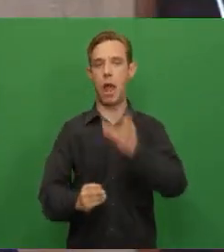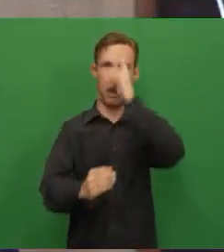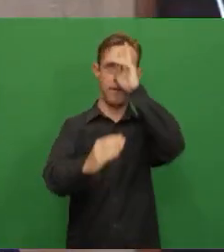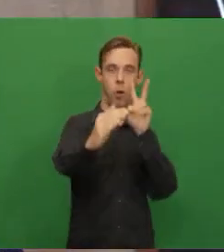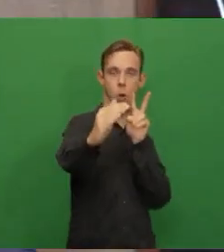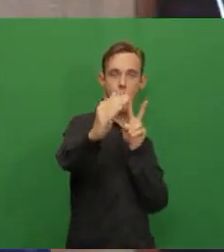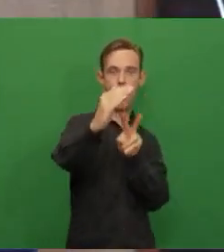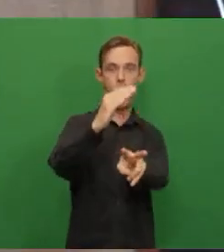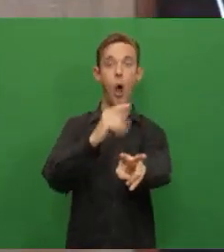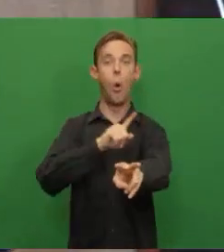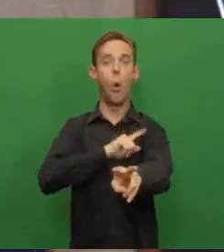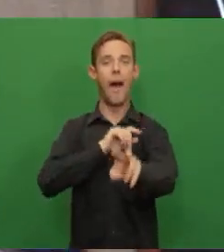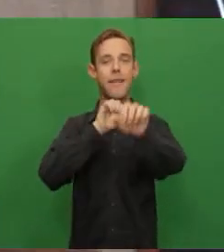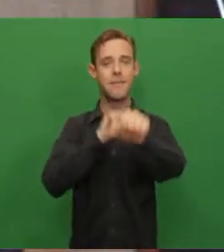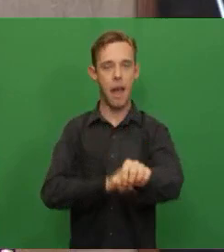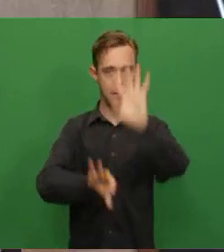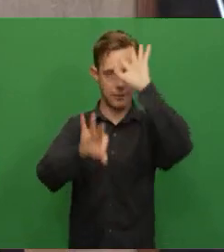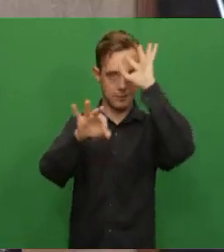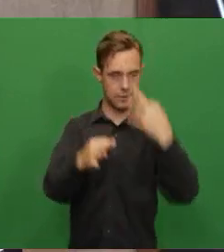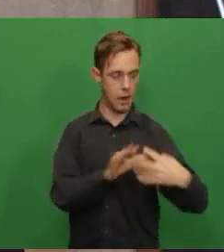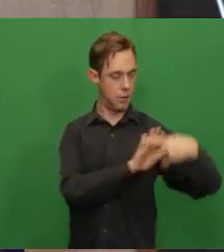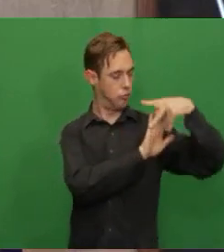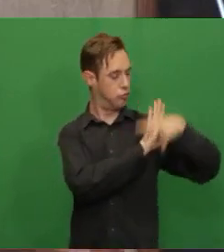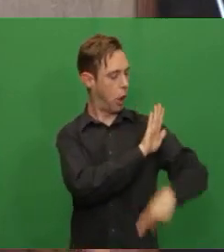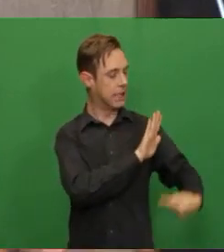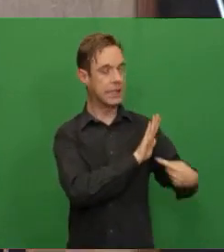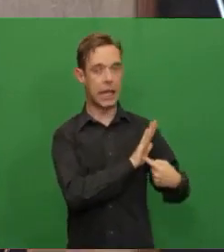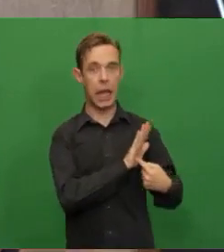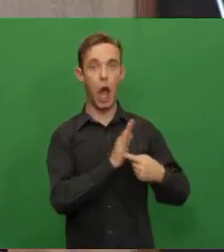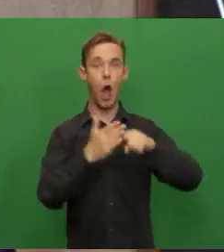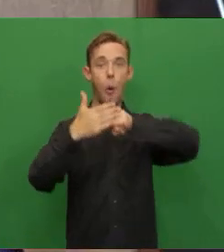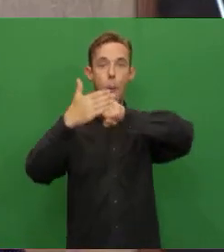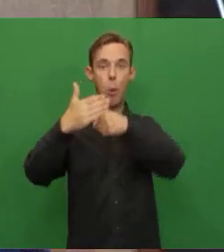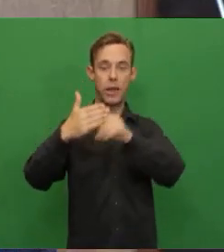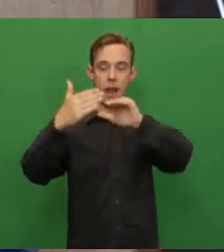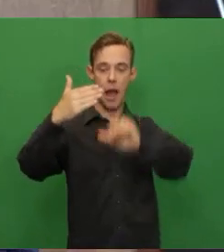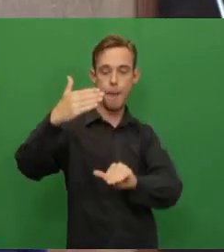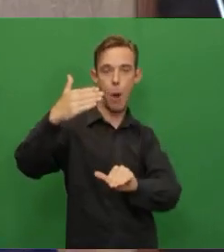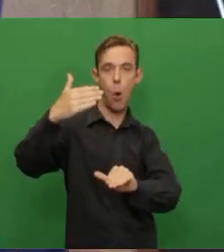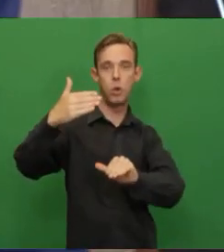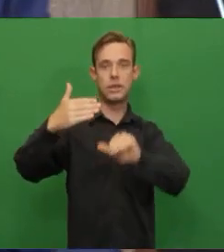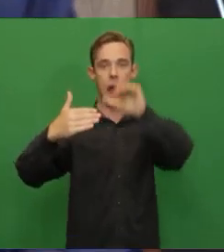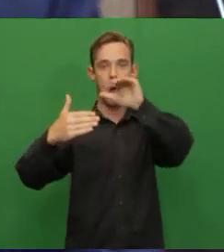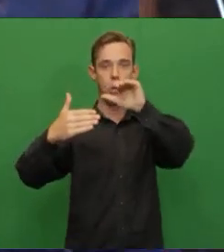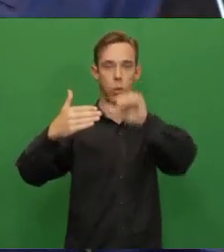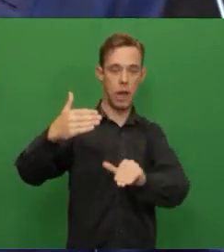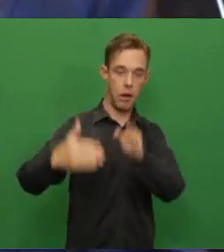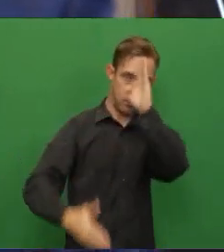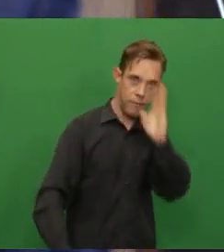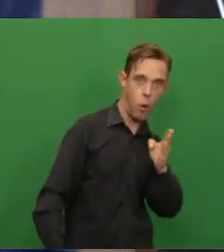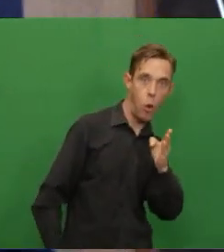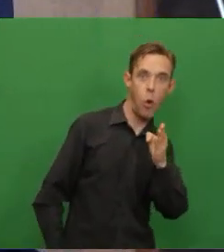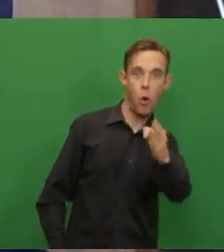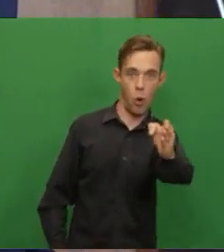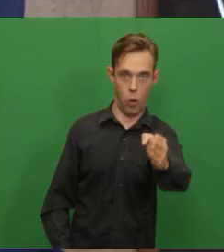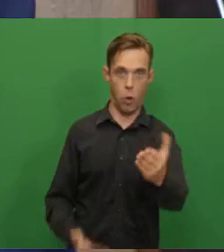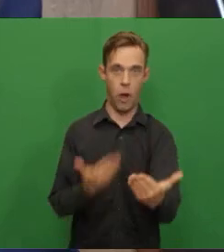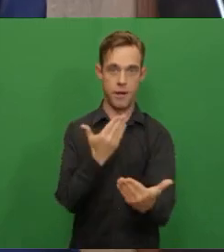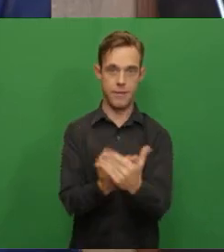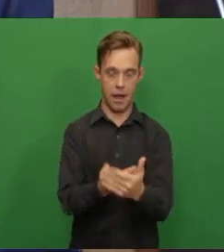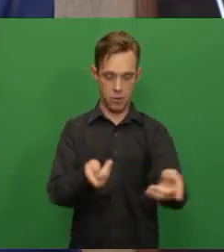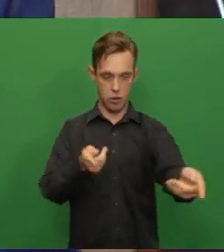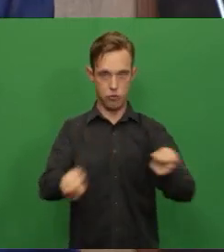policy perspective to bring down the inflation expectations over time.